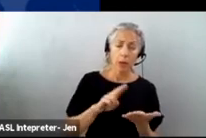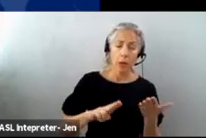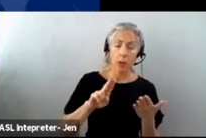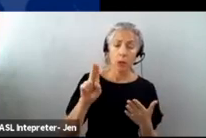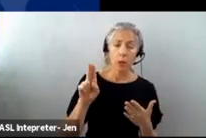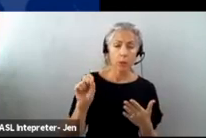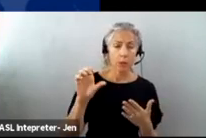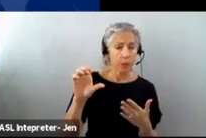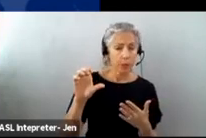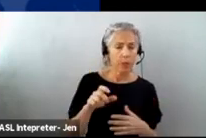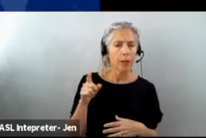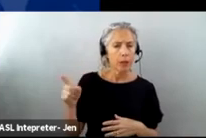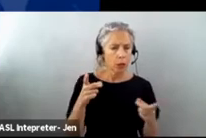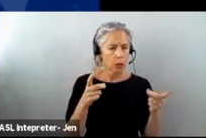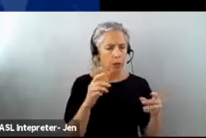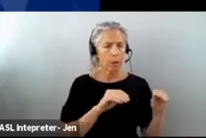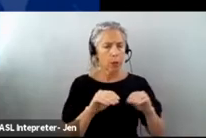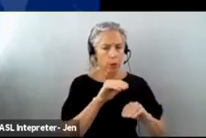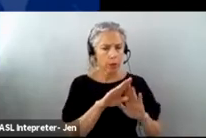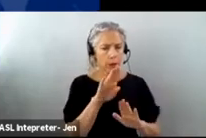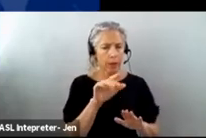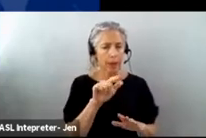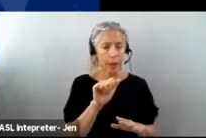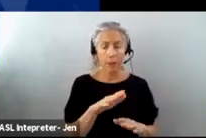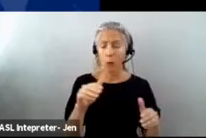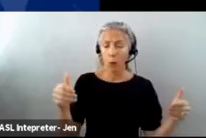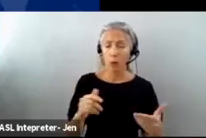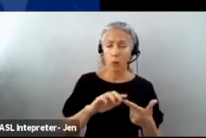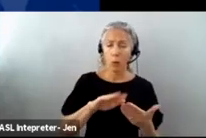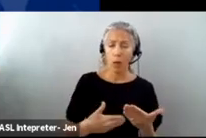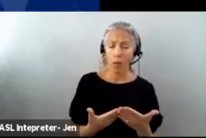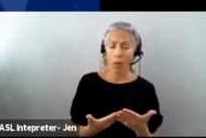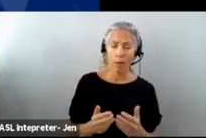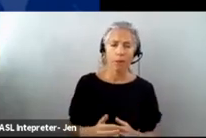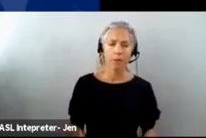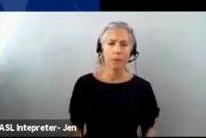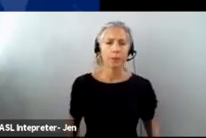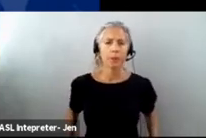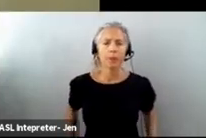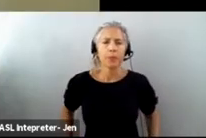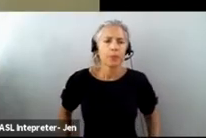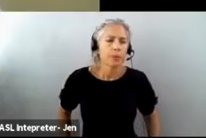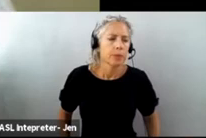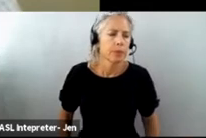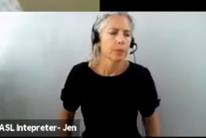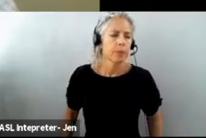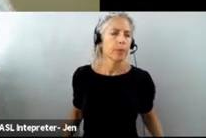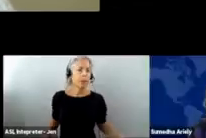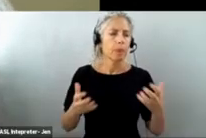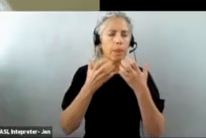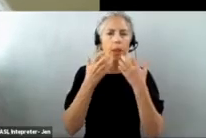she also directs the Motor Development Laboratory. Welcome to you all, and Mike, I hand it to you. Yeah, thank you so much,